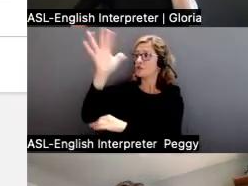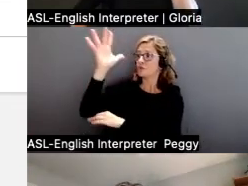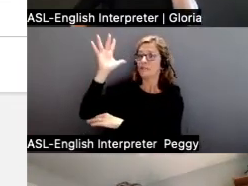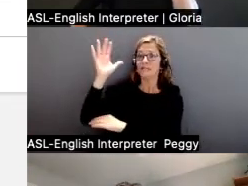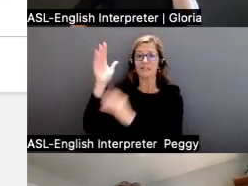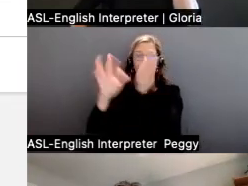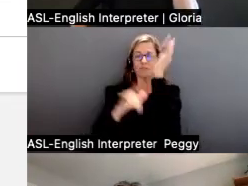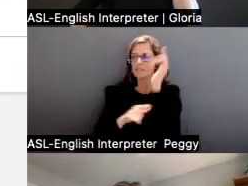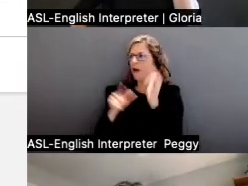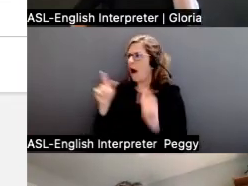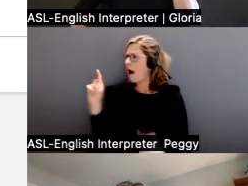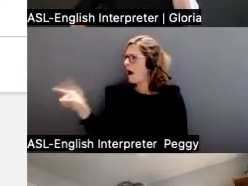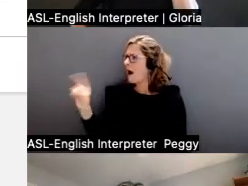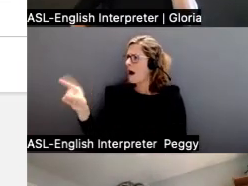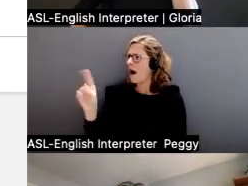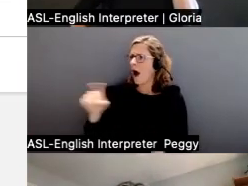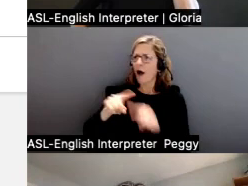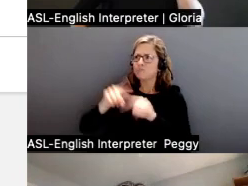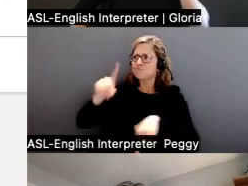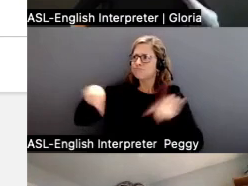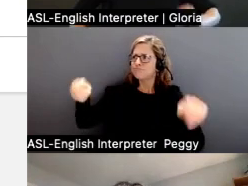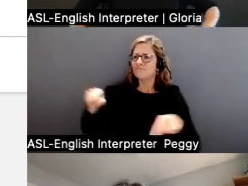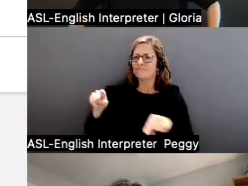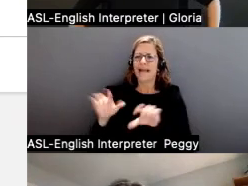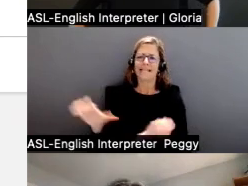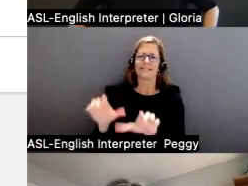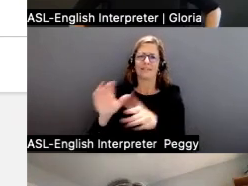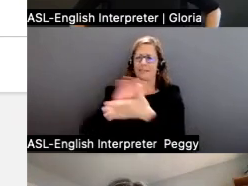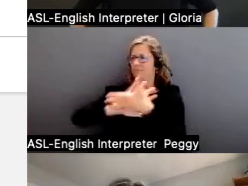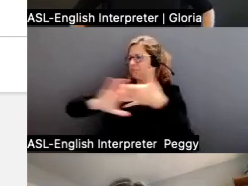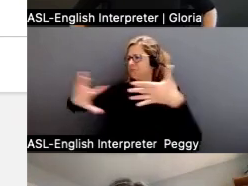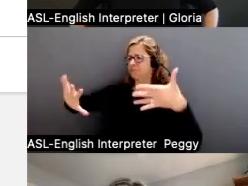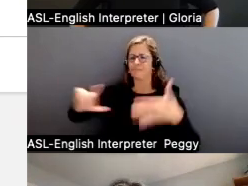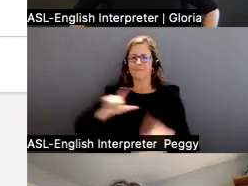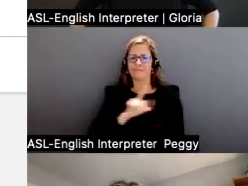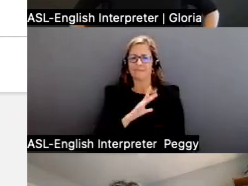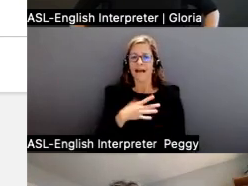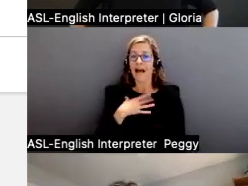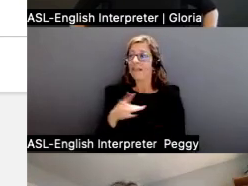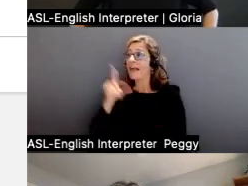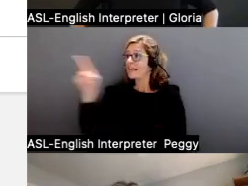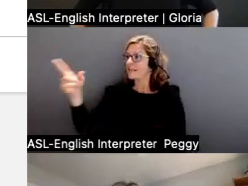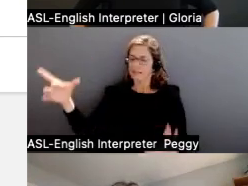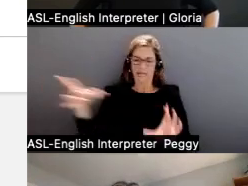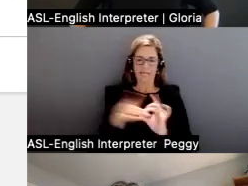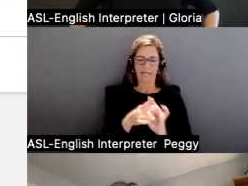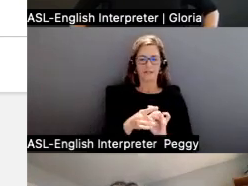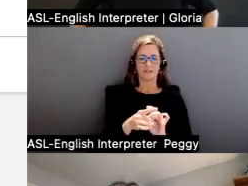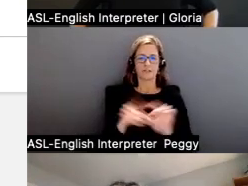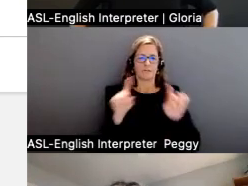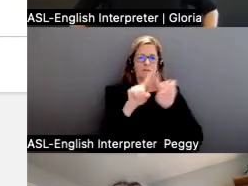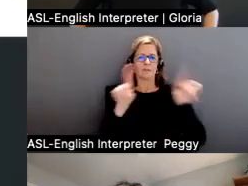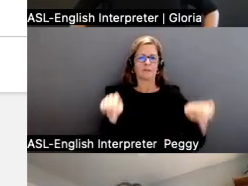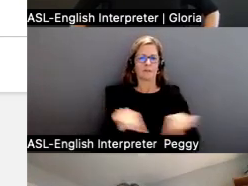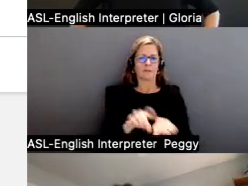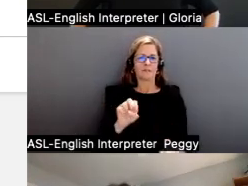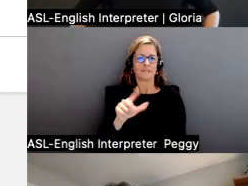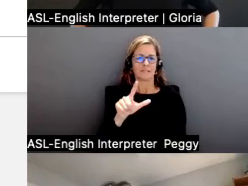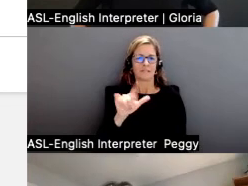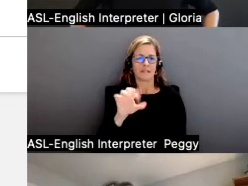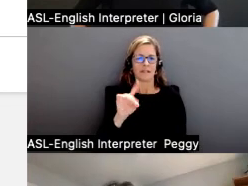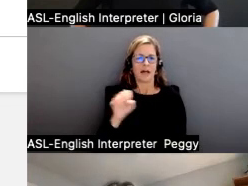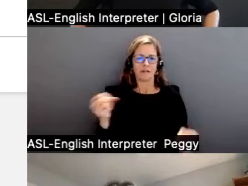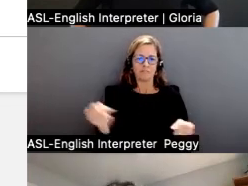activities. I love how you can use many of those with your slides. So if I pick any of them, it's